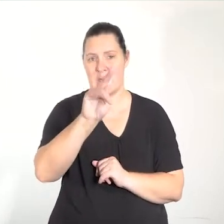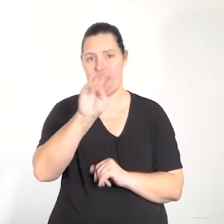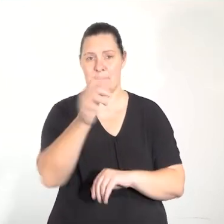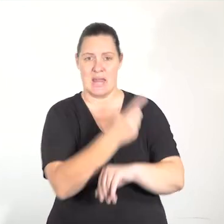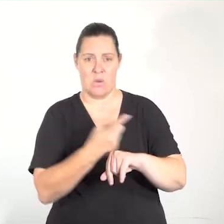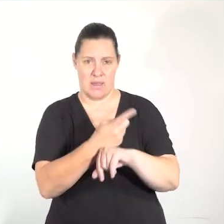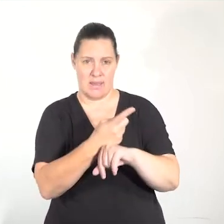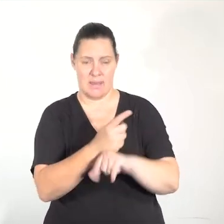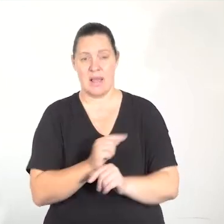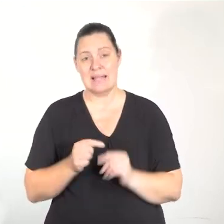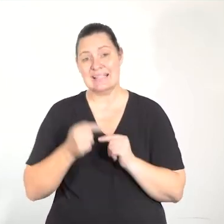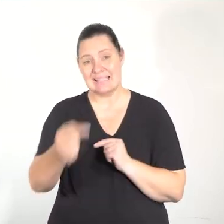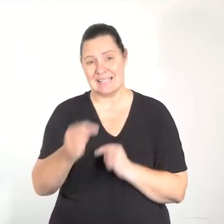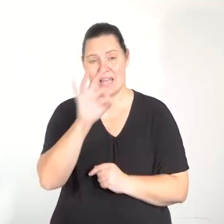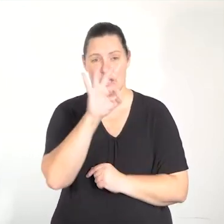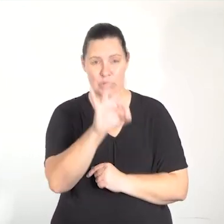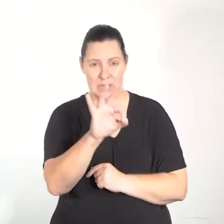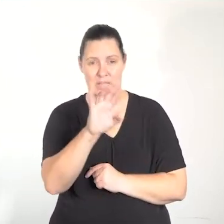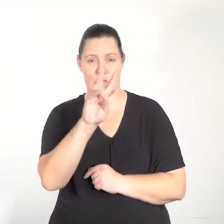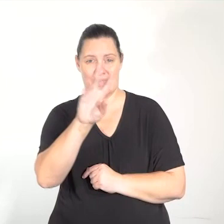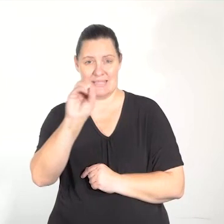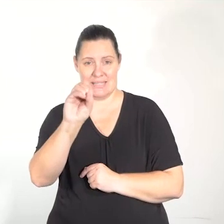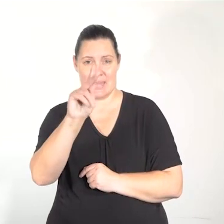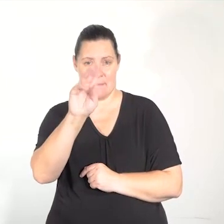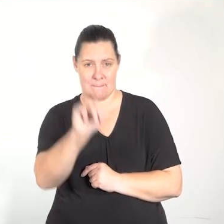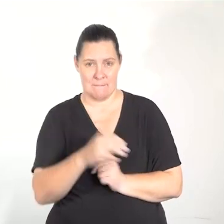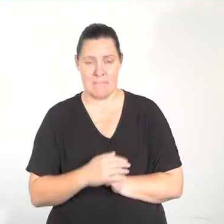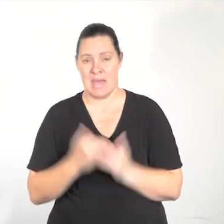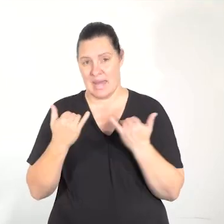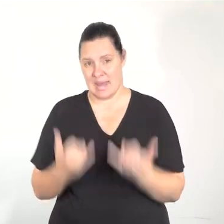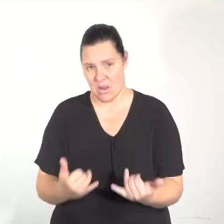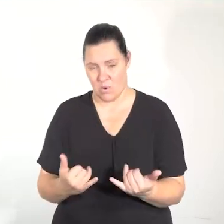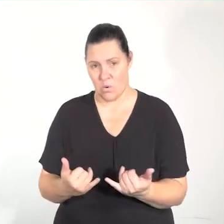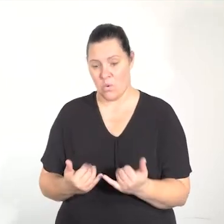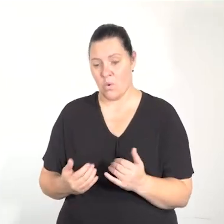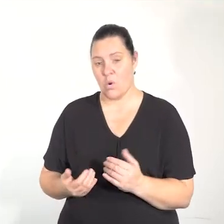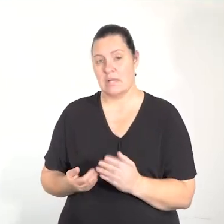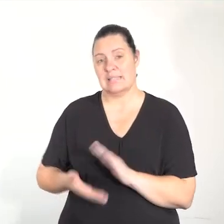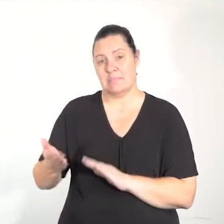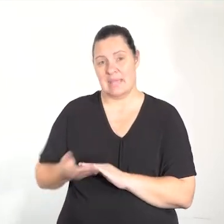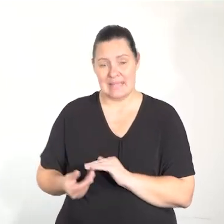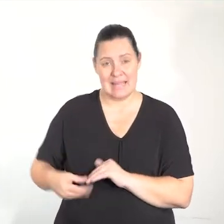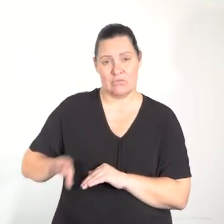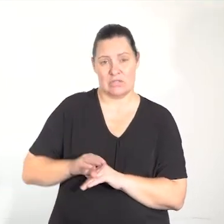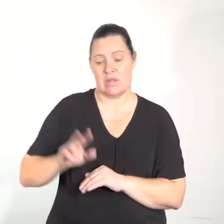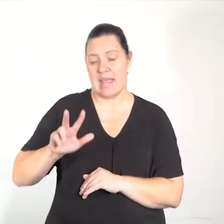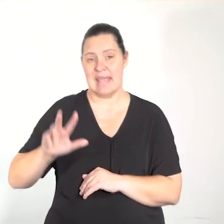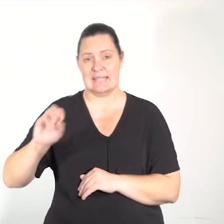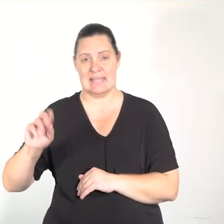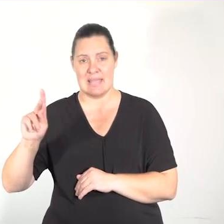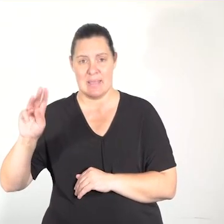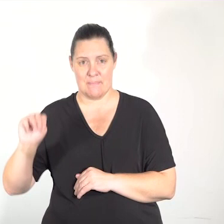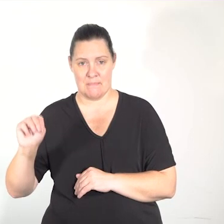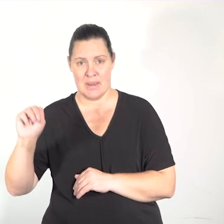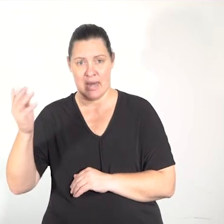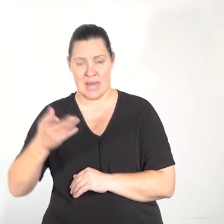per hour, and the distance there was 320 kilometers. Now our speed has increased to 80